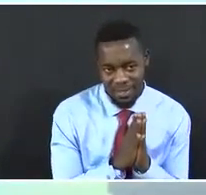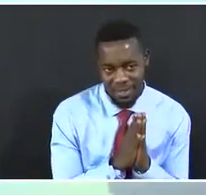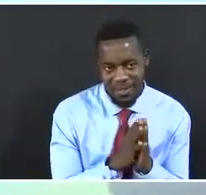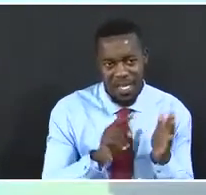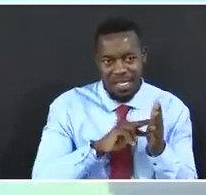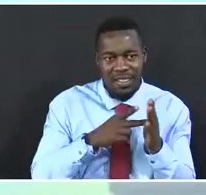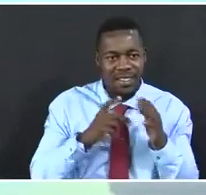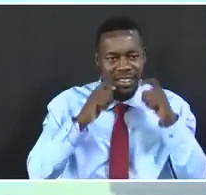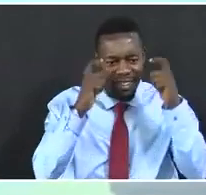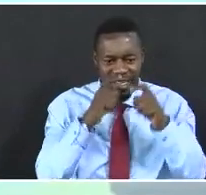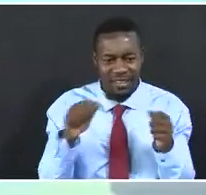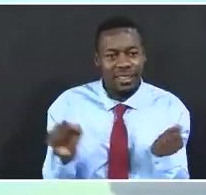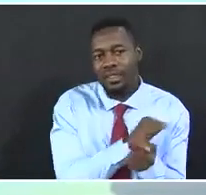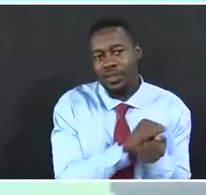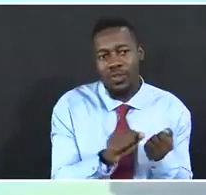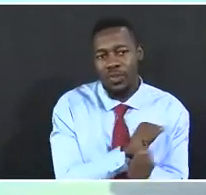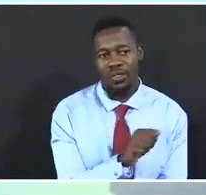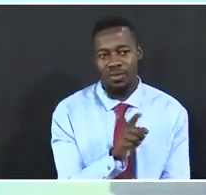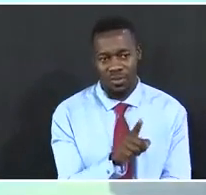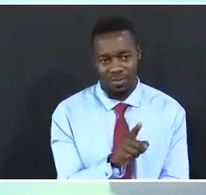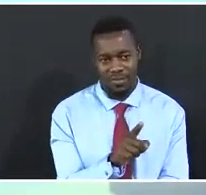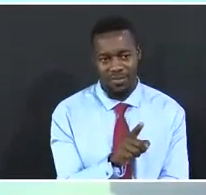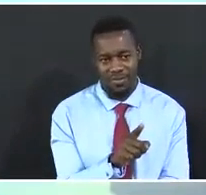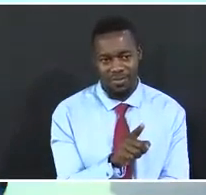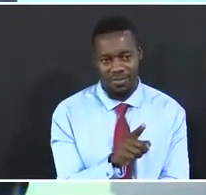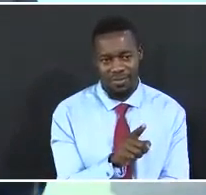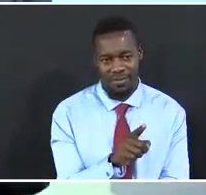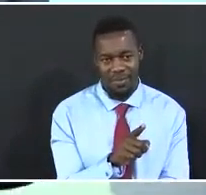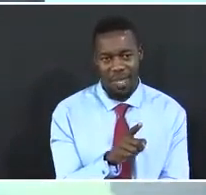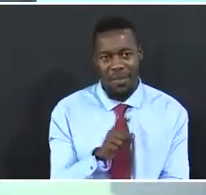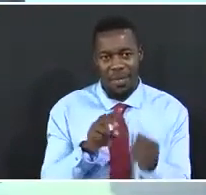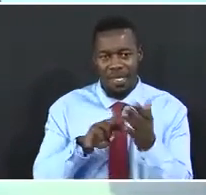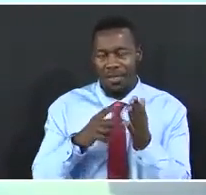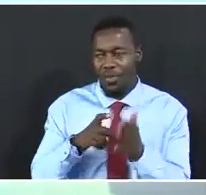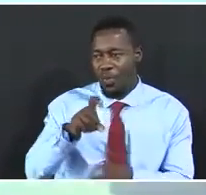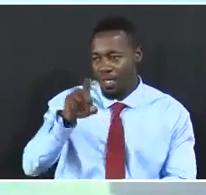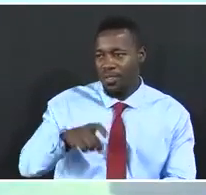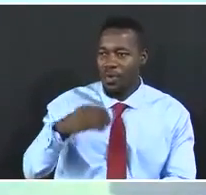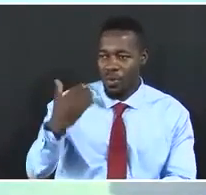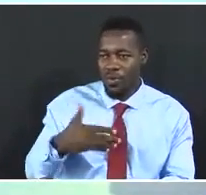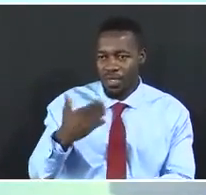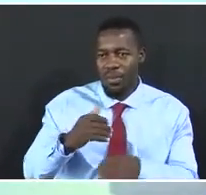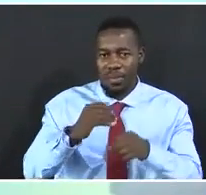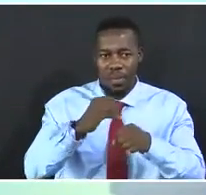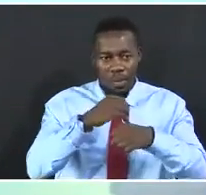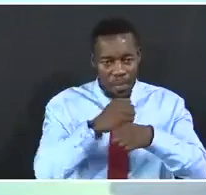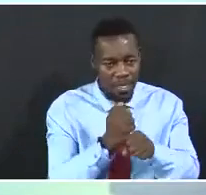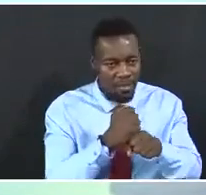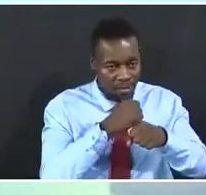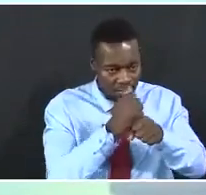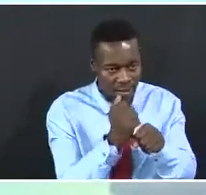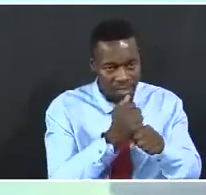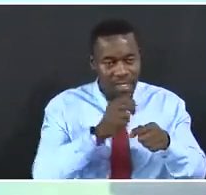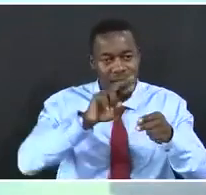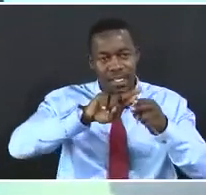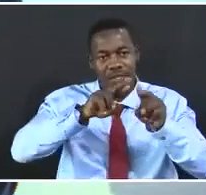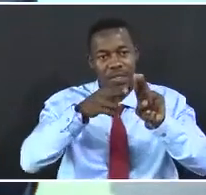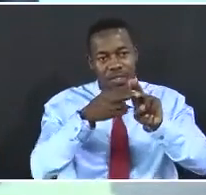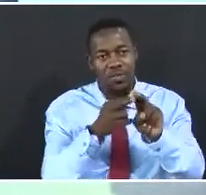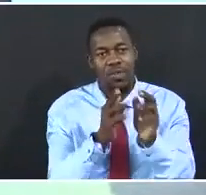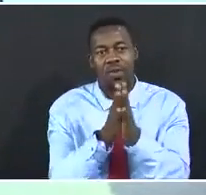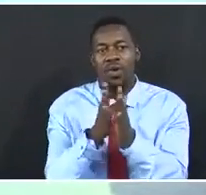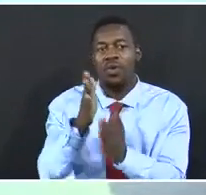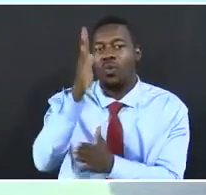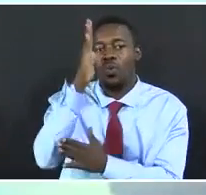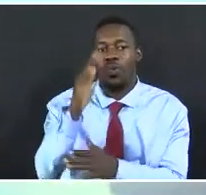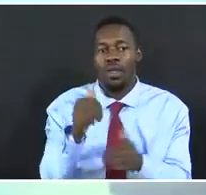having the right relationship with our Creator. So to address this question, who will ascend the mountain of the Lord? Is